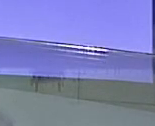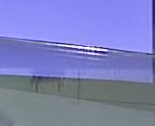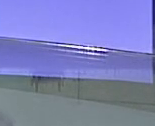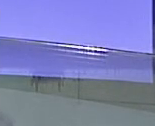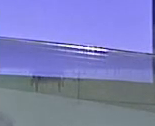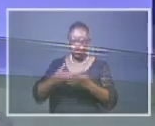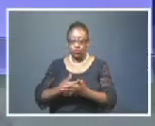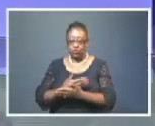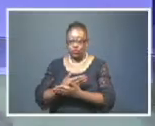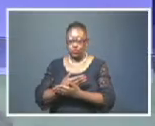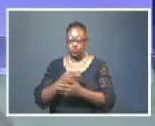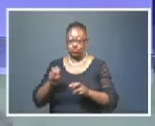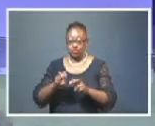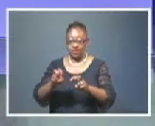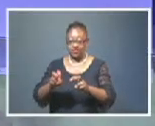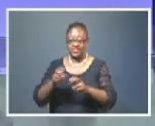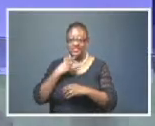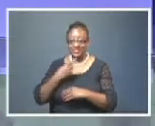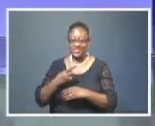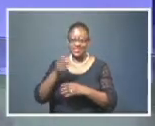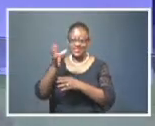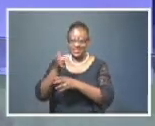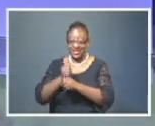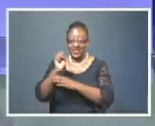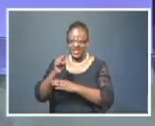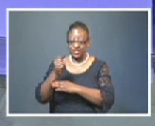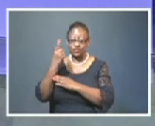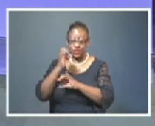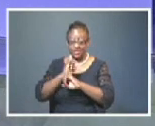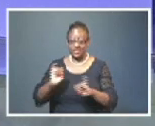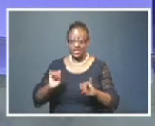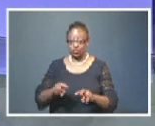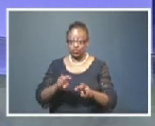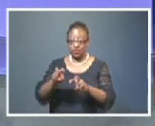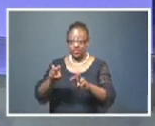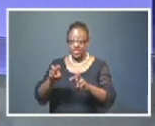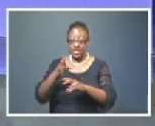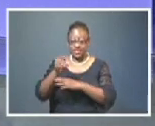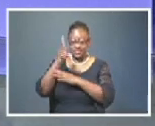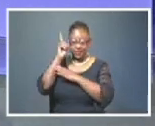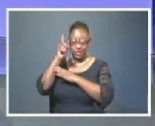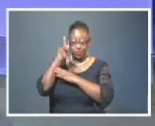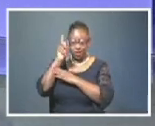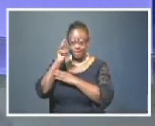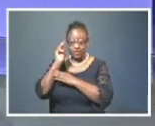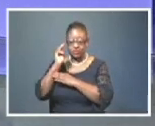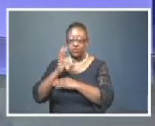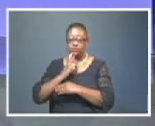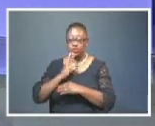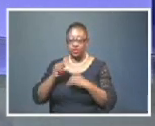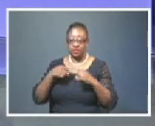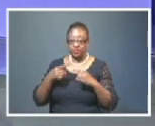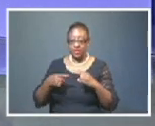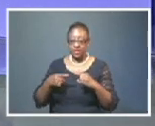Newer travel health requirements set to get the axe for international travel, that is. The Deputy Prime Minister giving reporters a preview